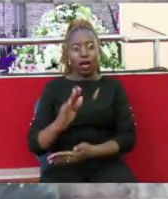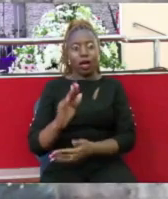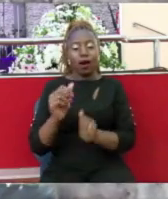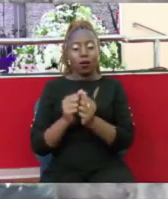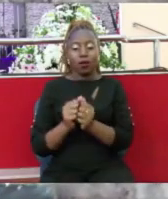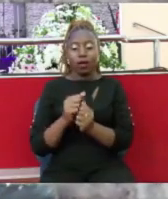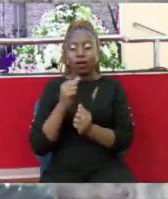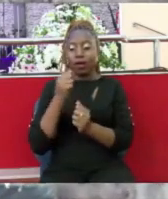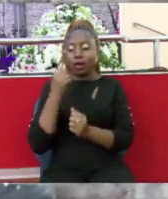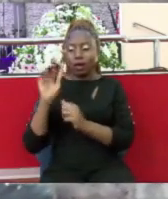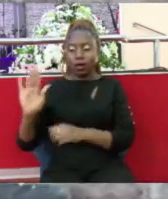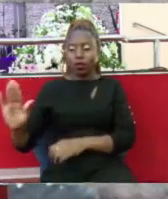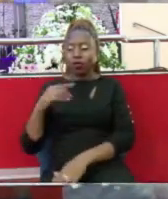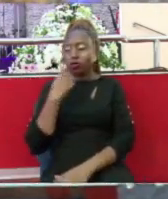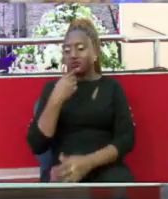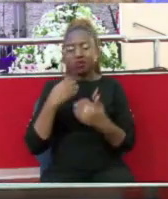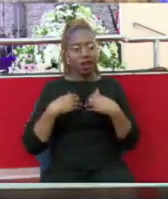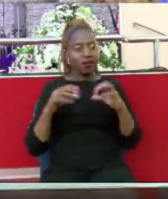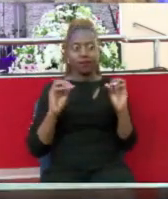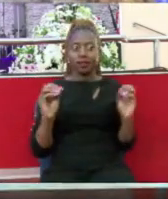have. Sometimes they mix